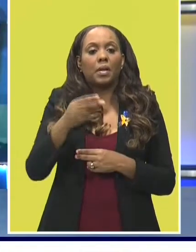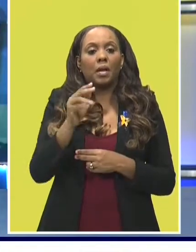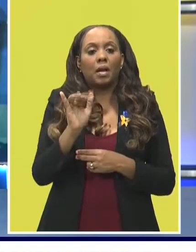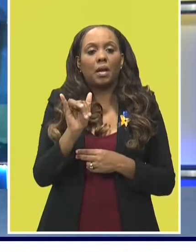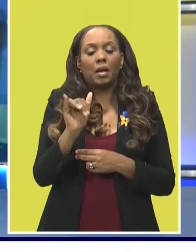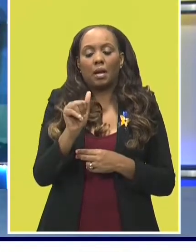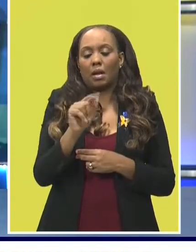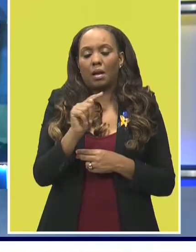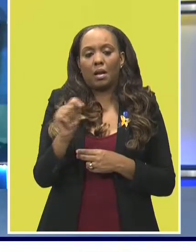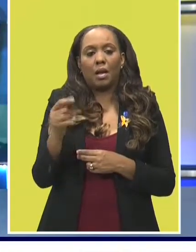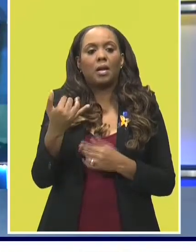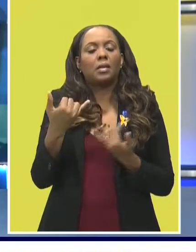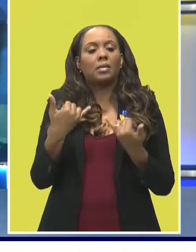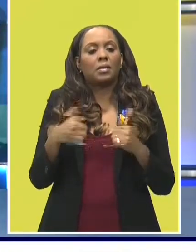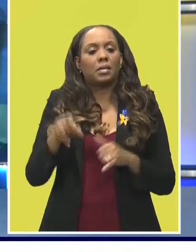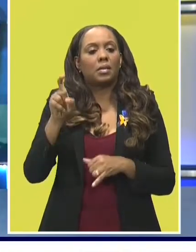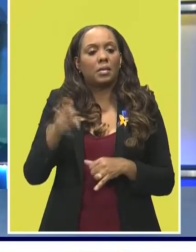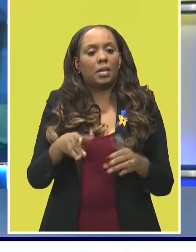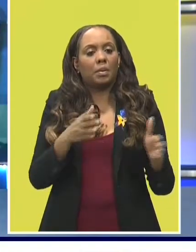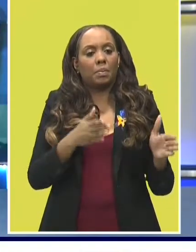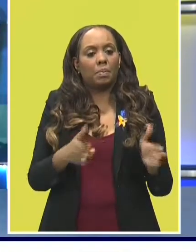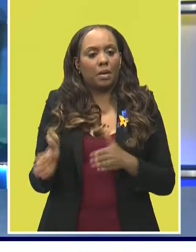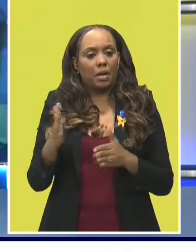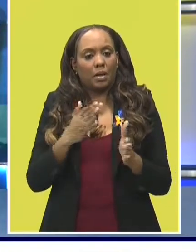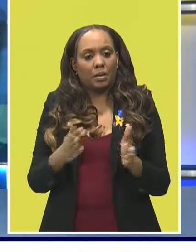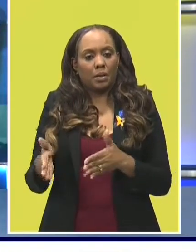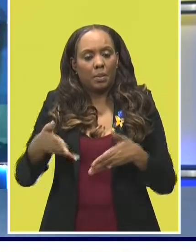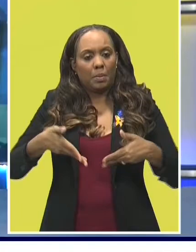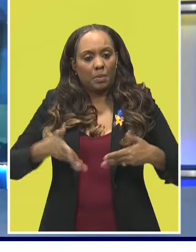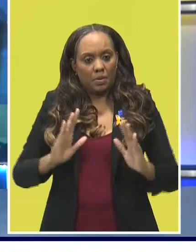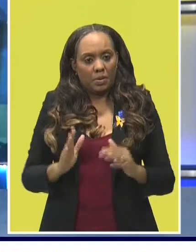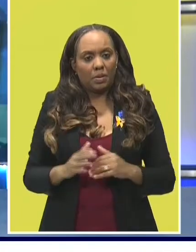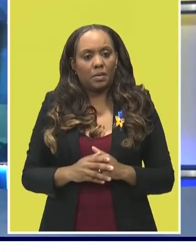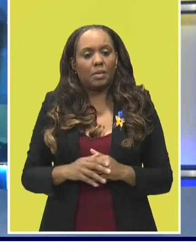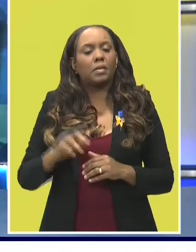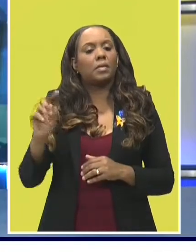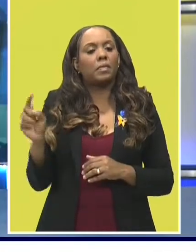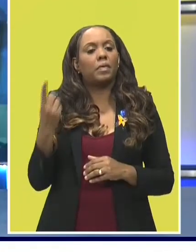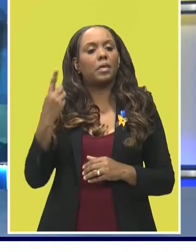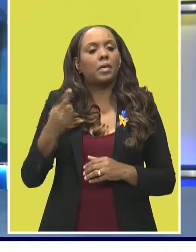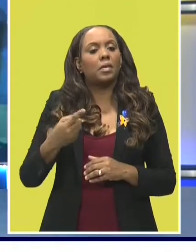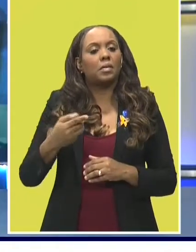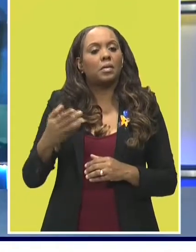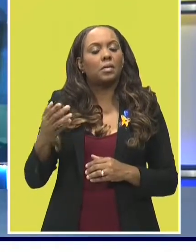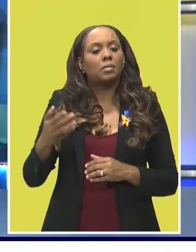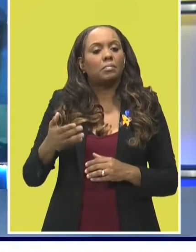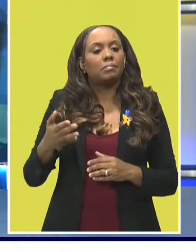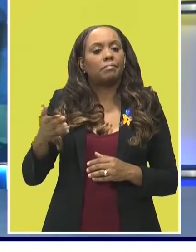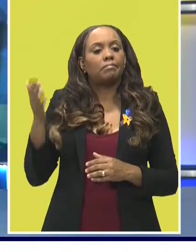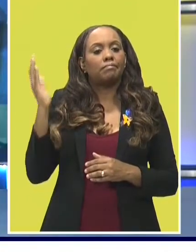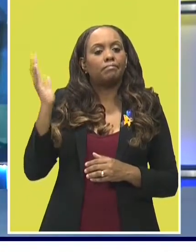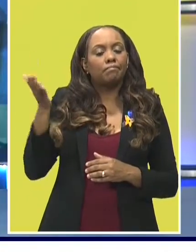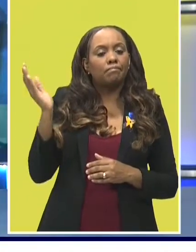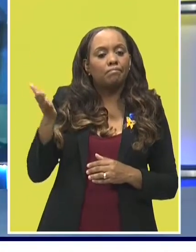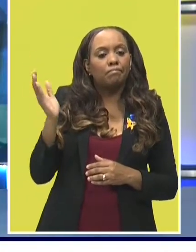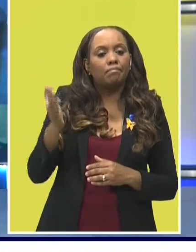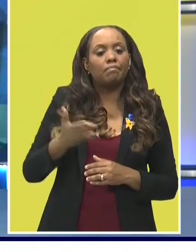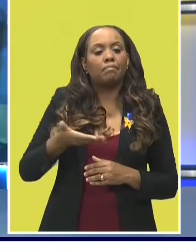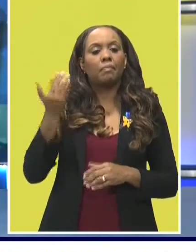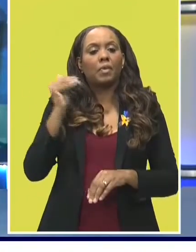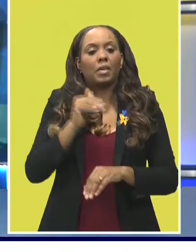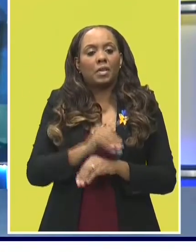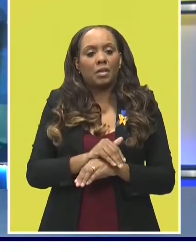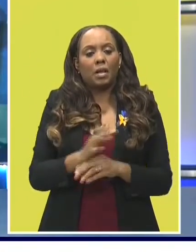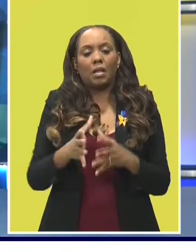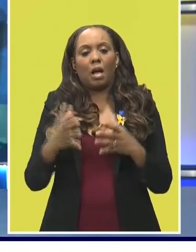get planning permission. And the first public presentation on the planned development at Copacabana last night saw emotions running high